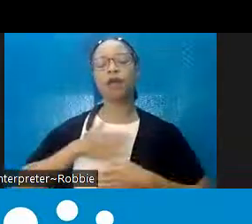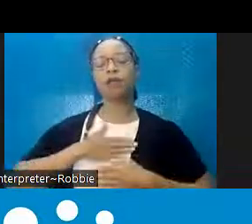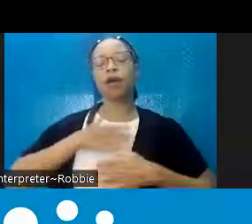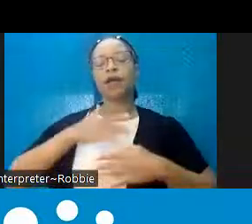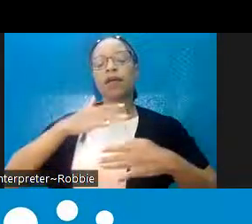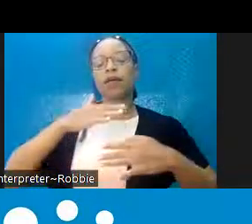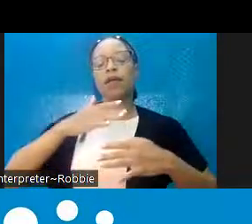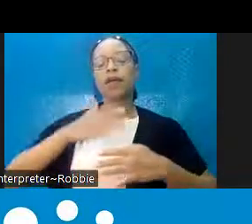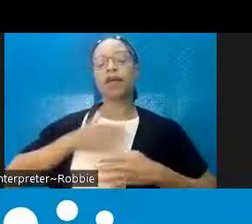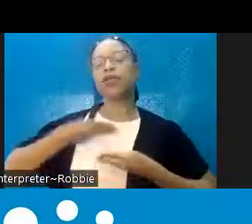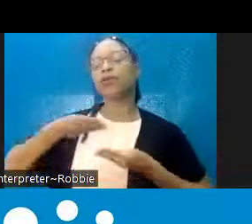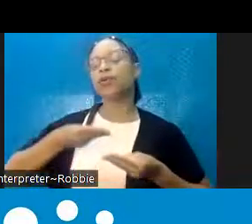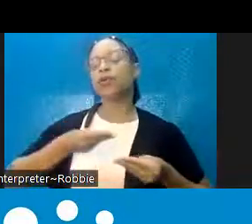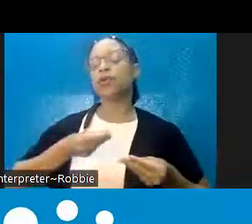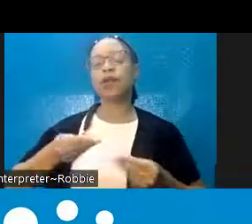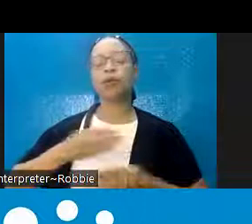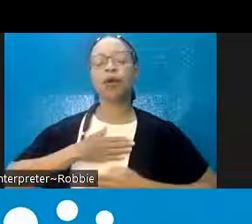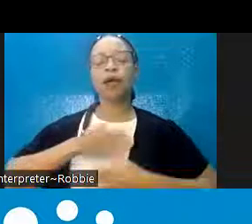breath.